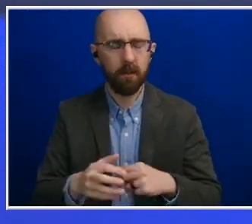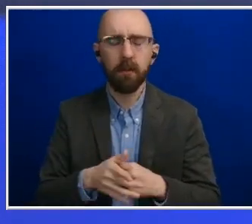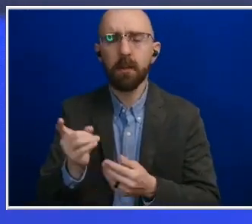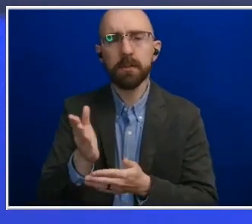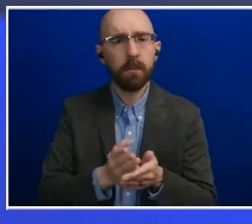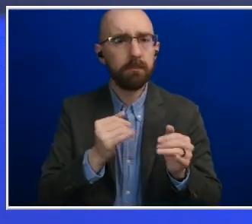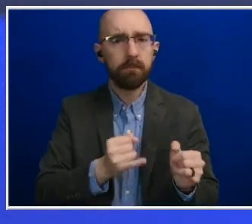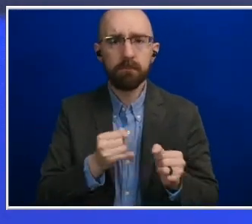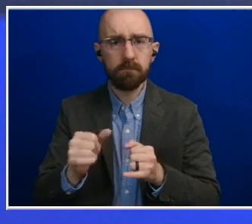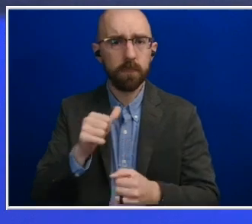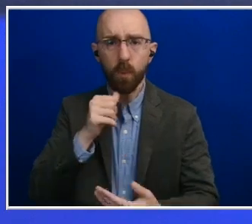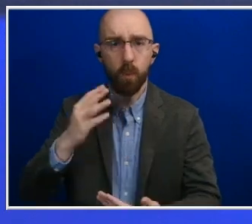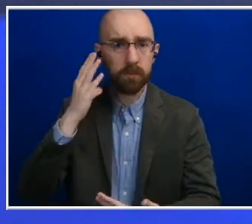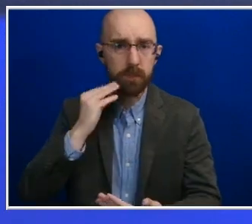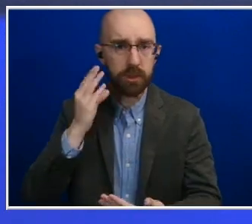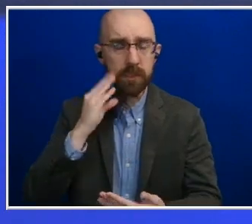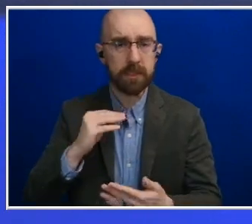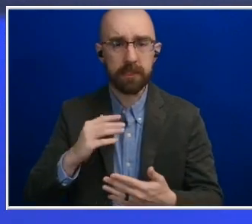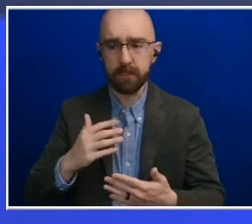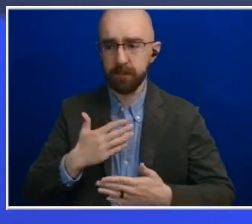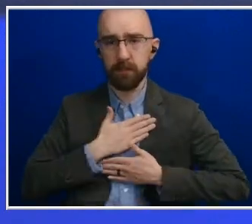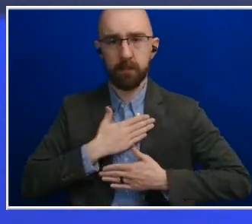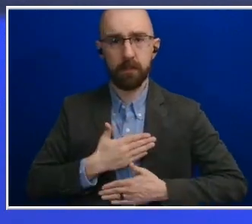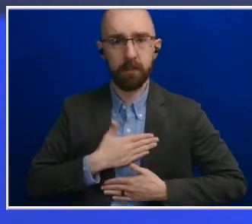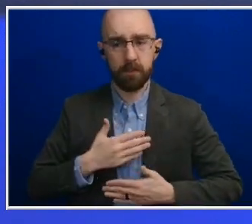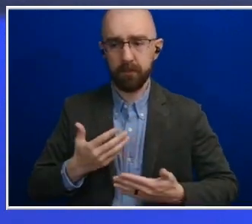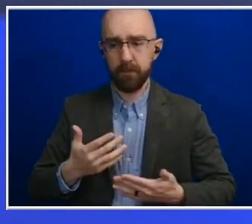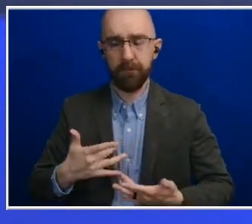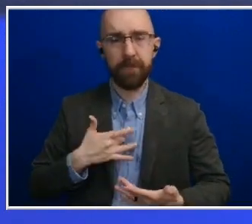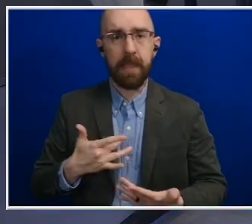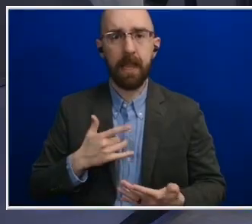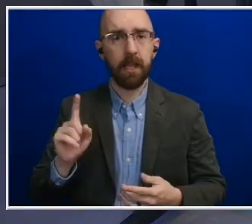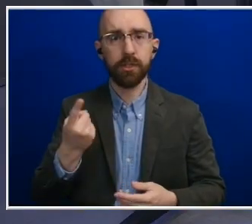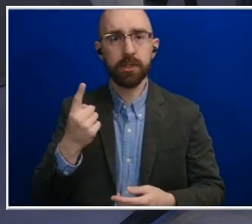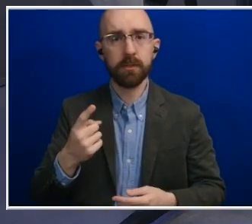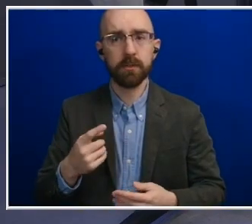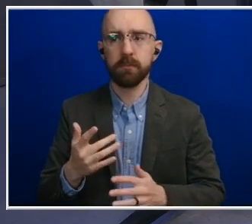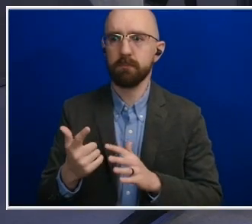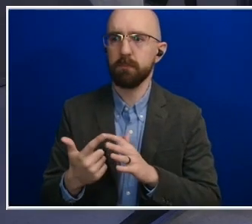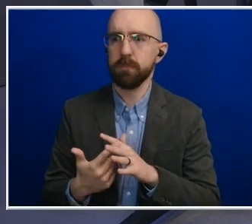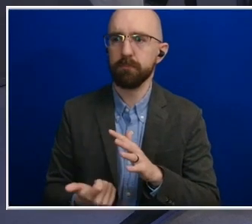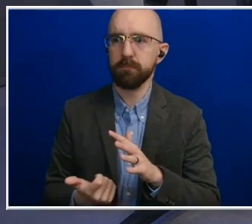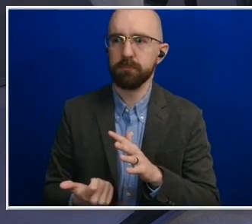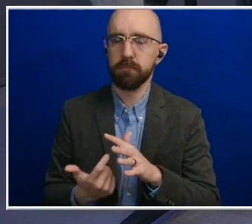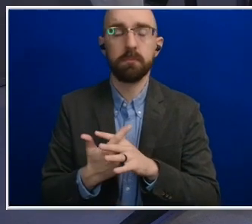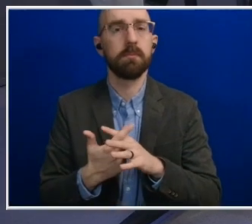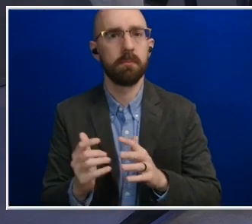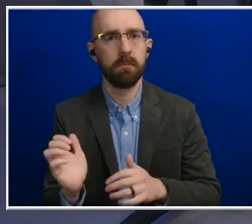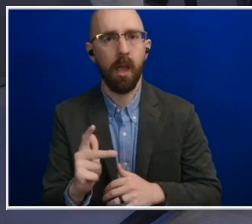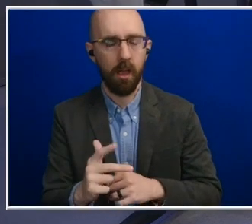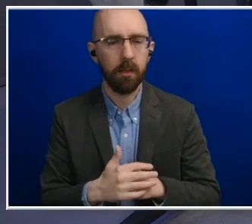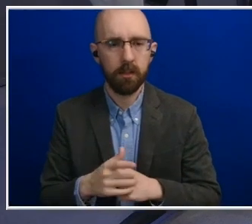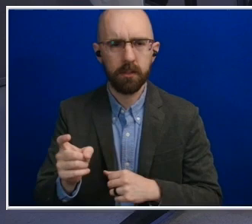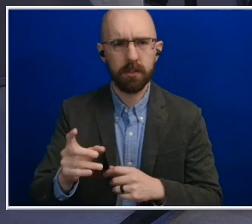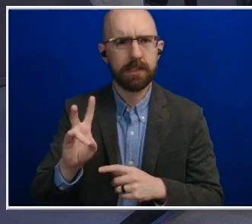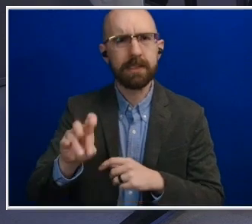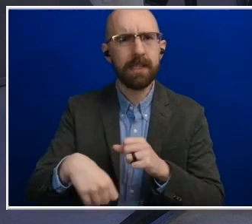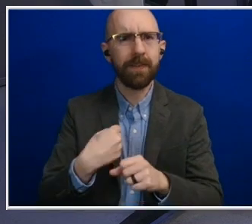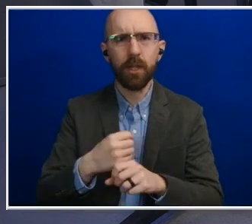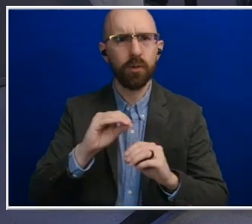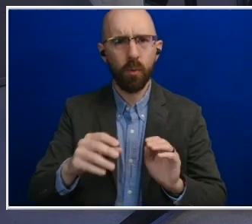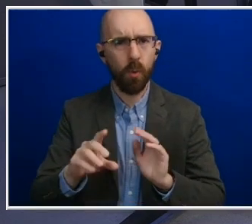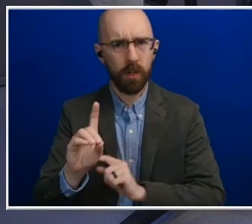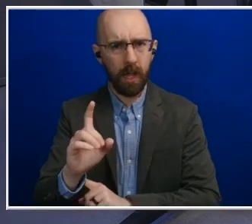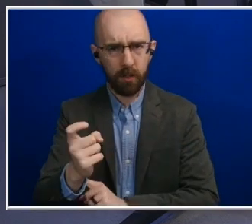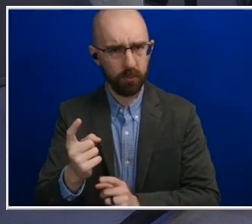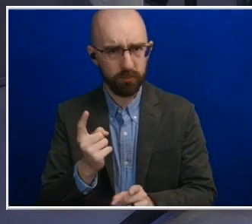experience the sensations. They just have kind of a gap in time. You were going undiagnosed for about 7 years. Is that what I understand? Yes. And your husband,